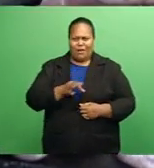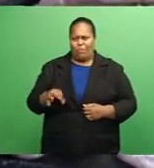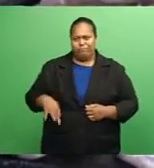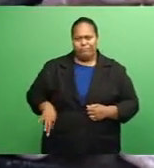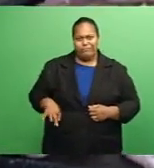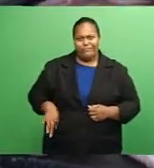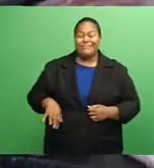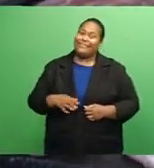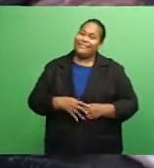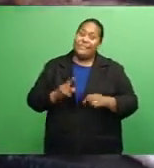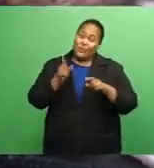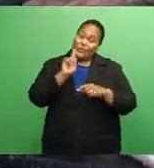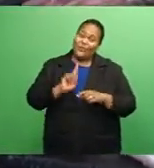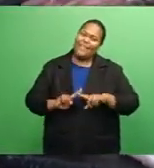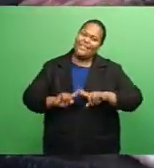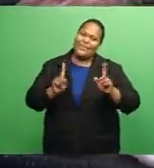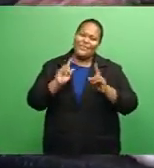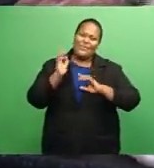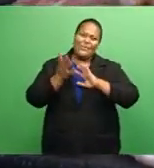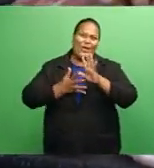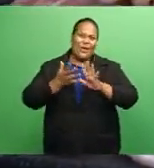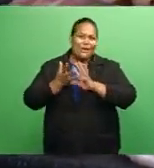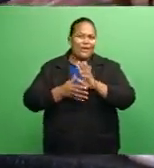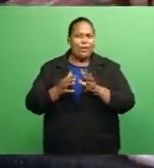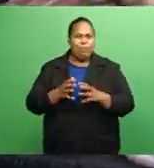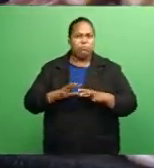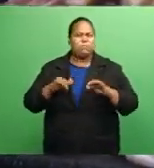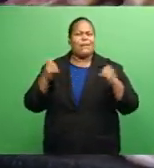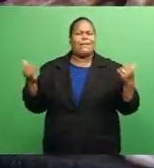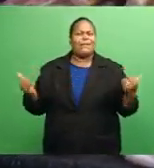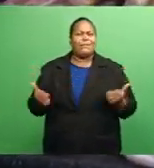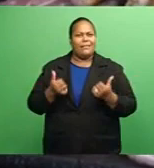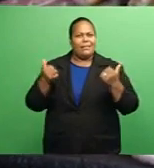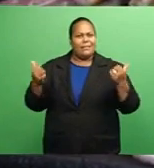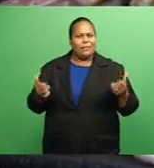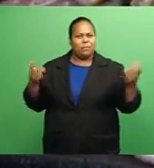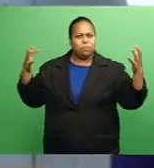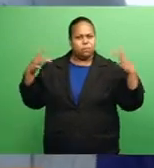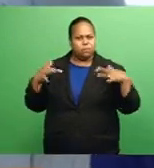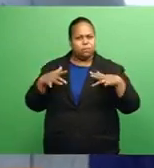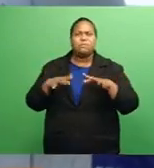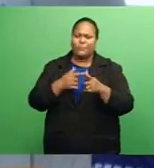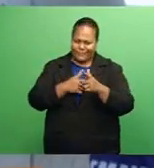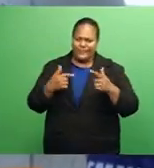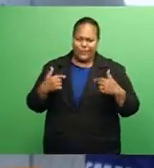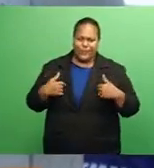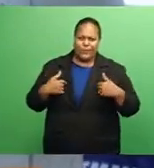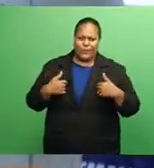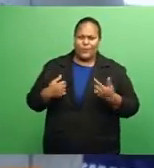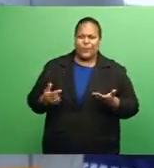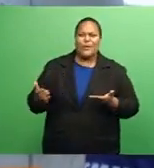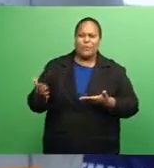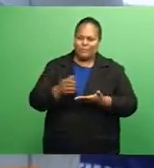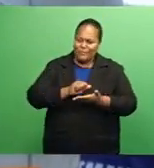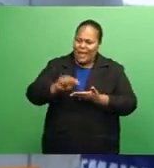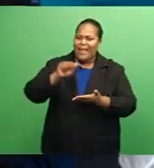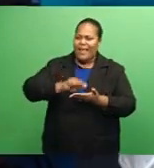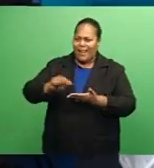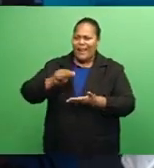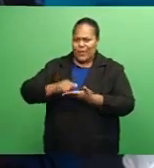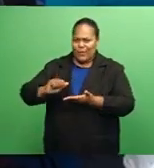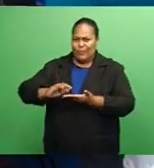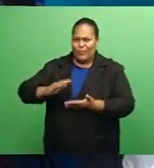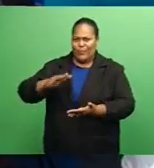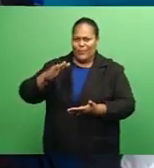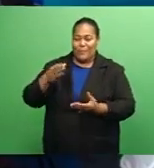was a different story as there was a huge crowd and we managed to recover some expenses and made some profit.